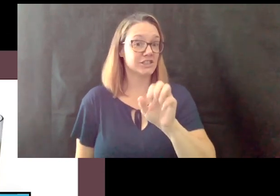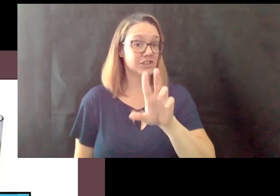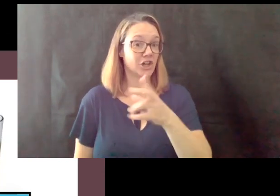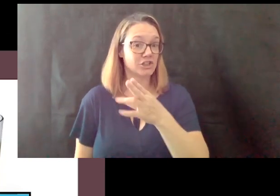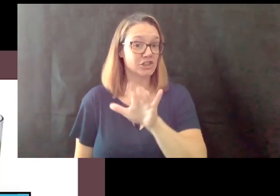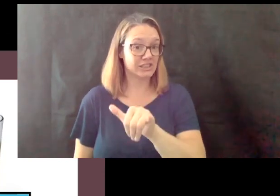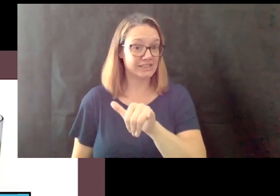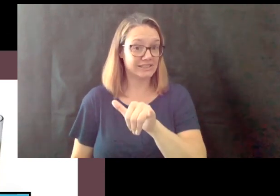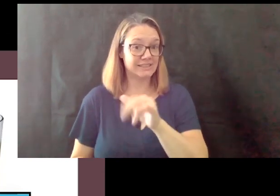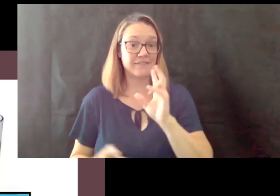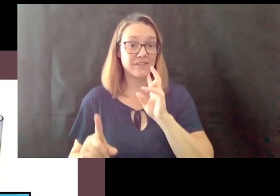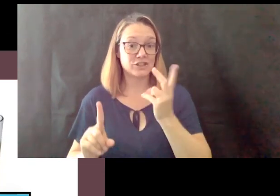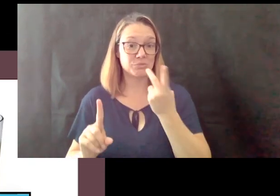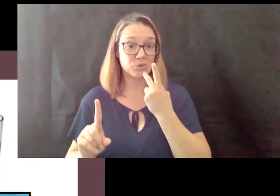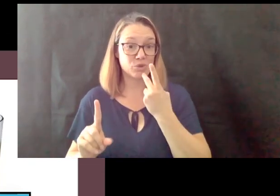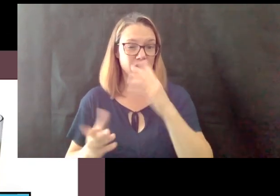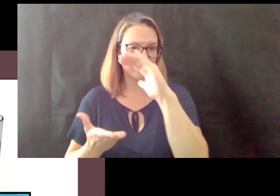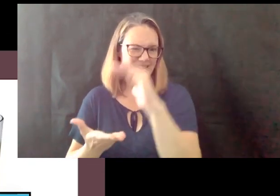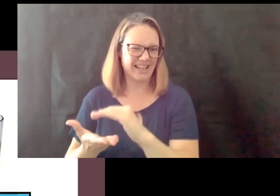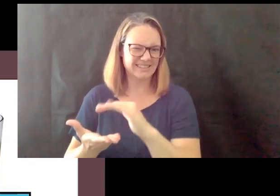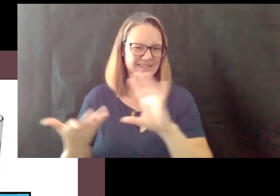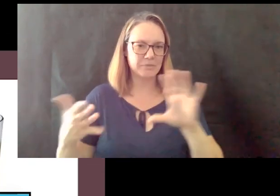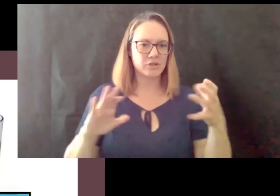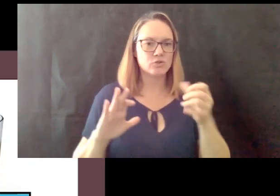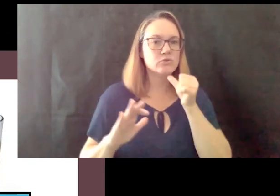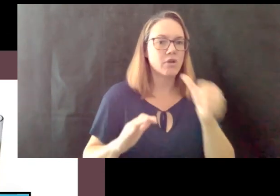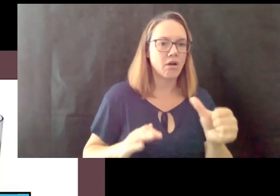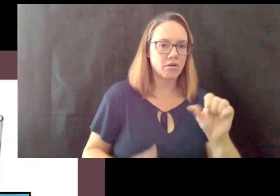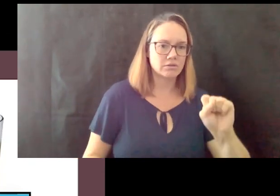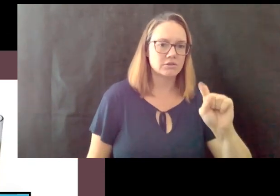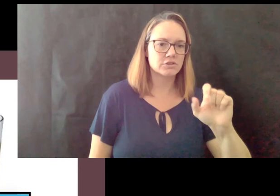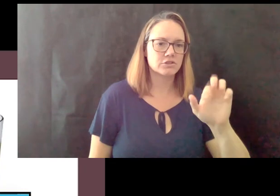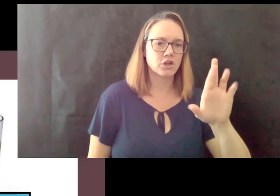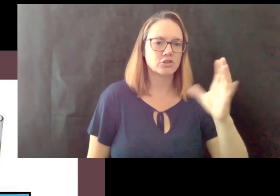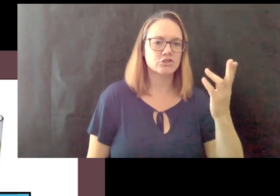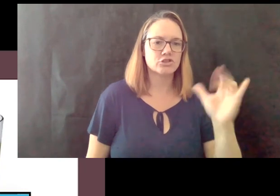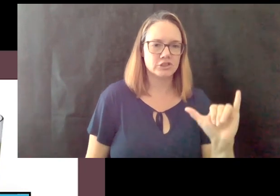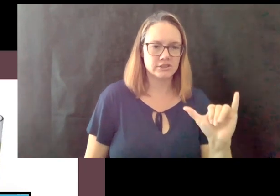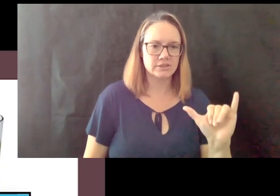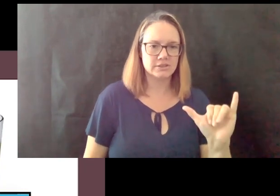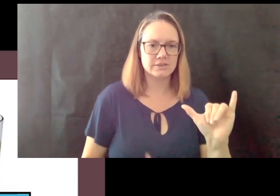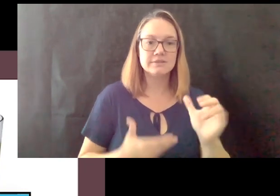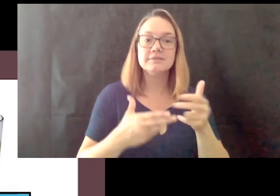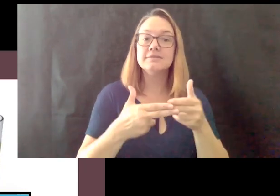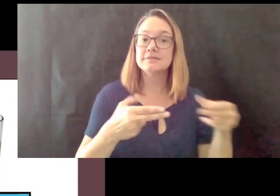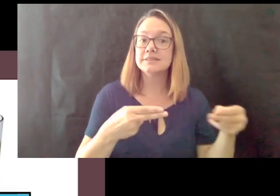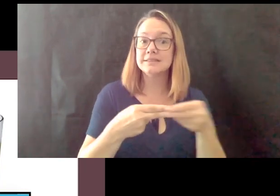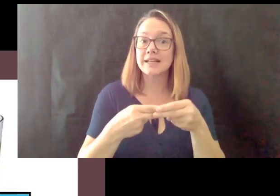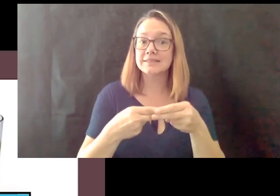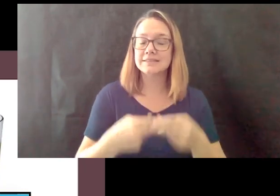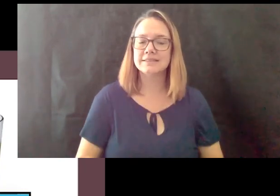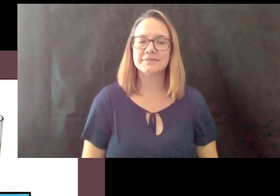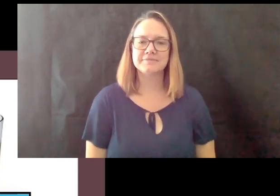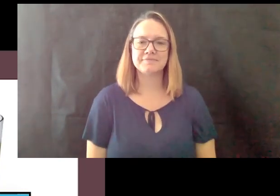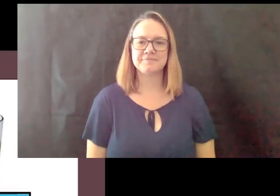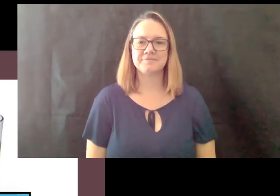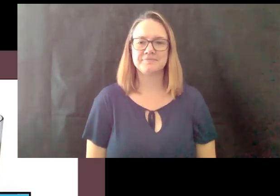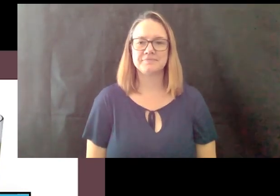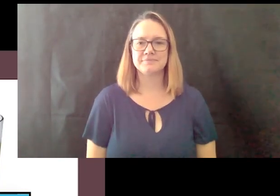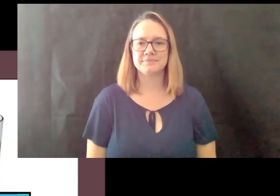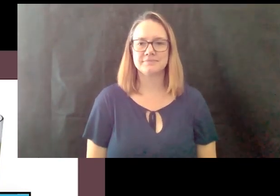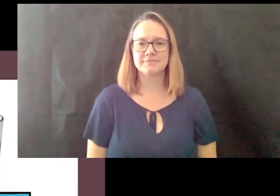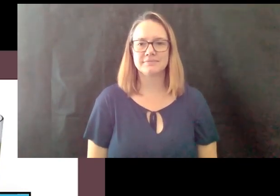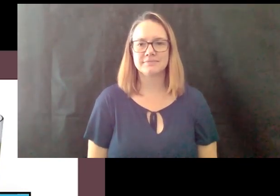be eaten more cautiously and less frequently than your non-starchy vegetables. We'll go over to the next slide